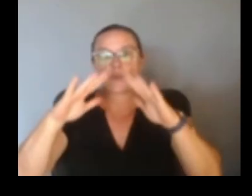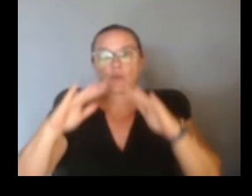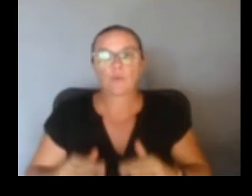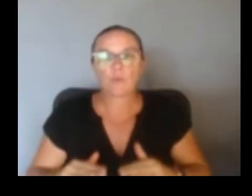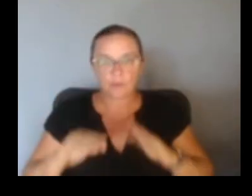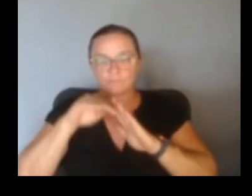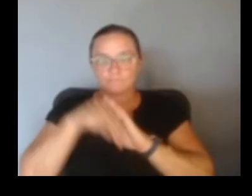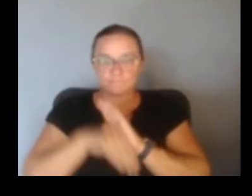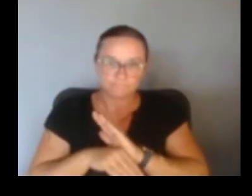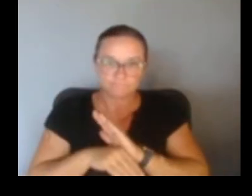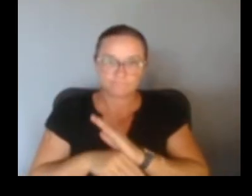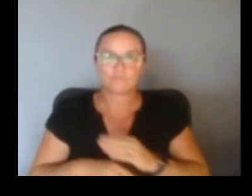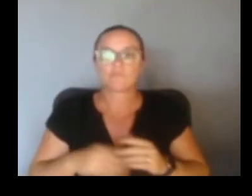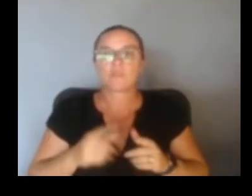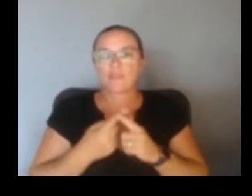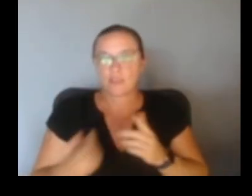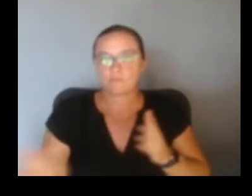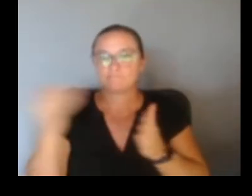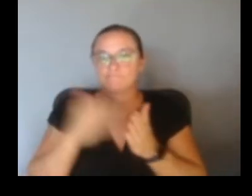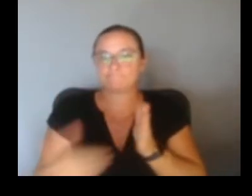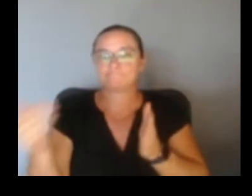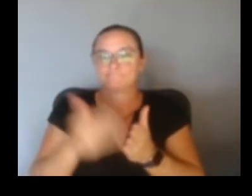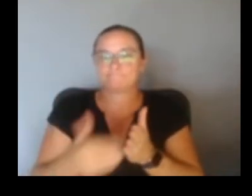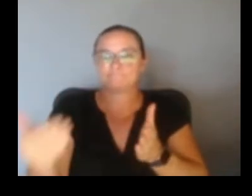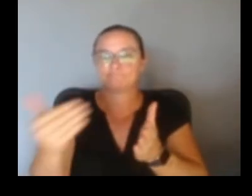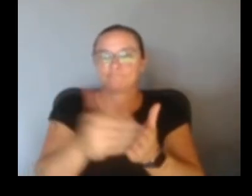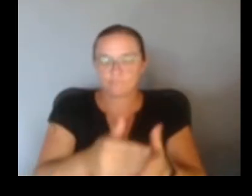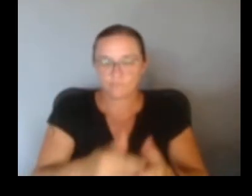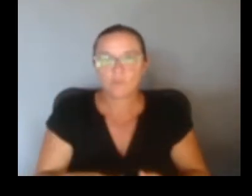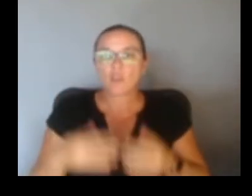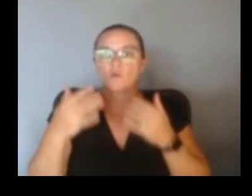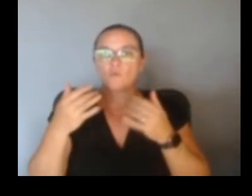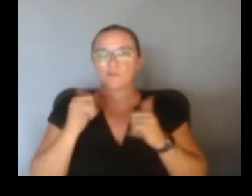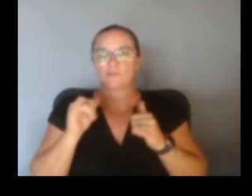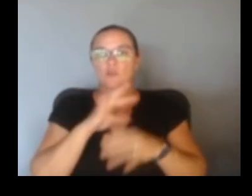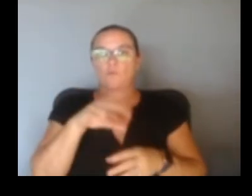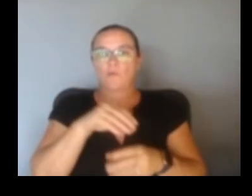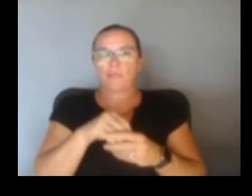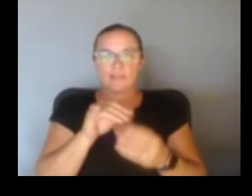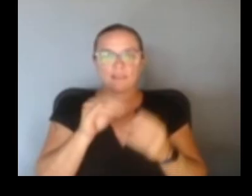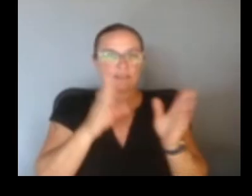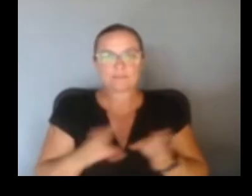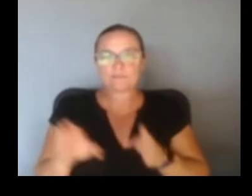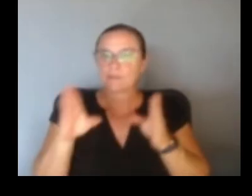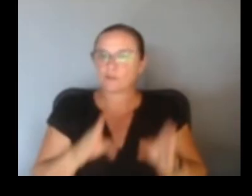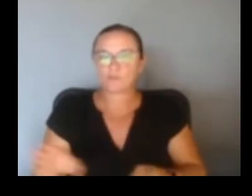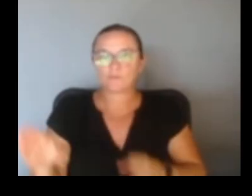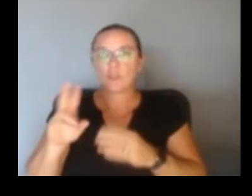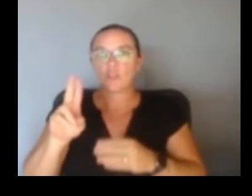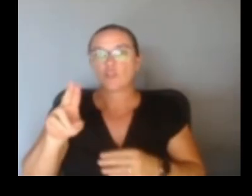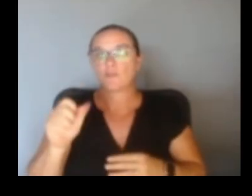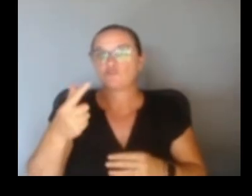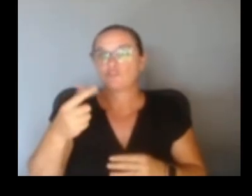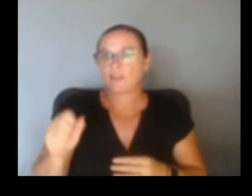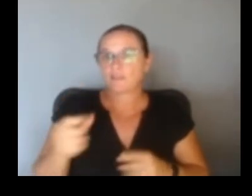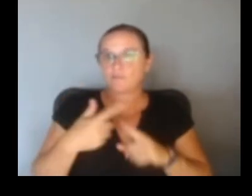before resuming over and over again. So we're still within that pattern. The USGS update from